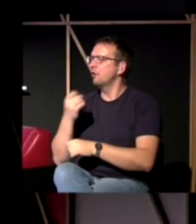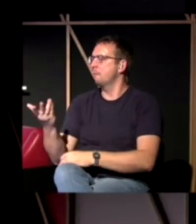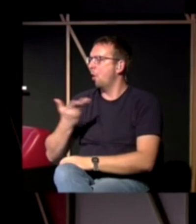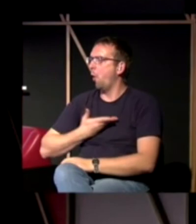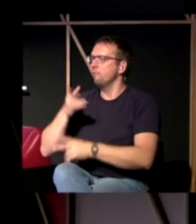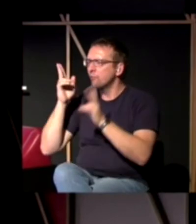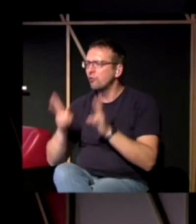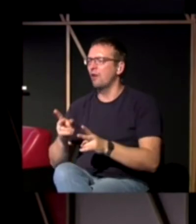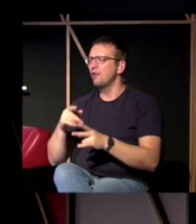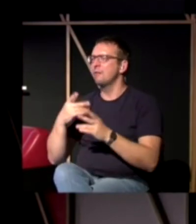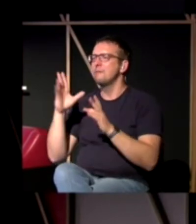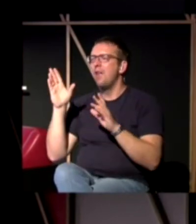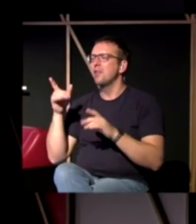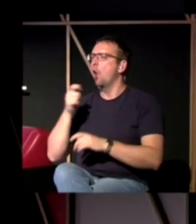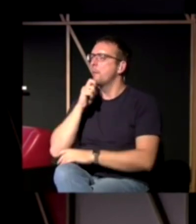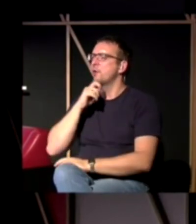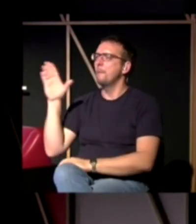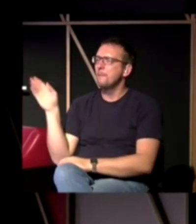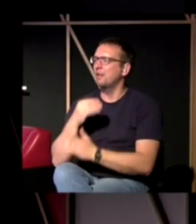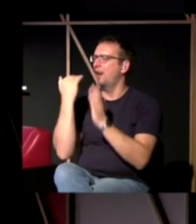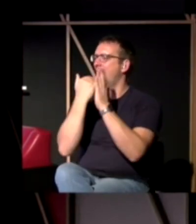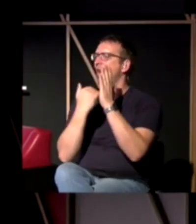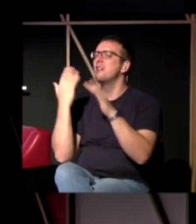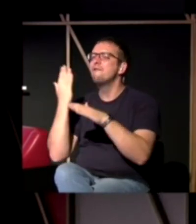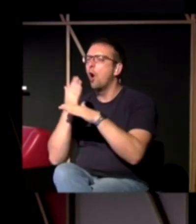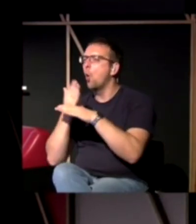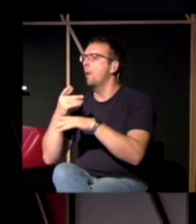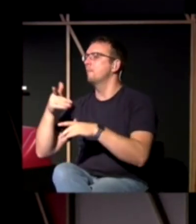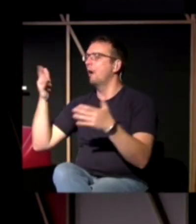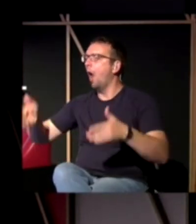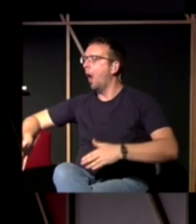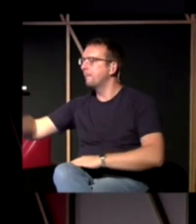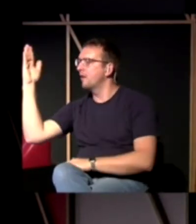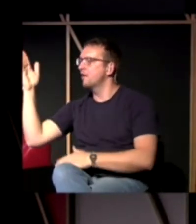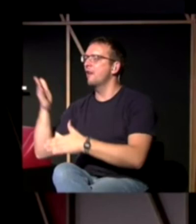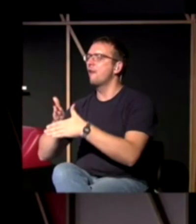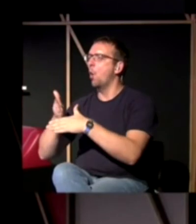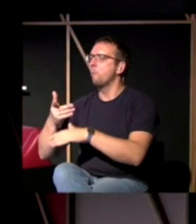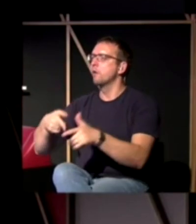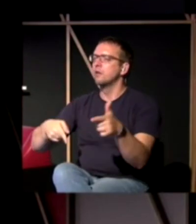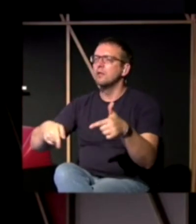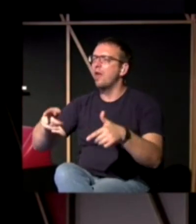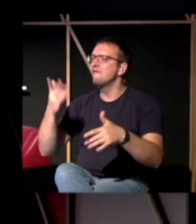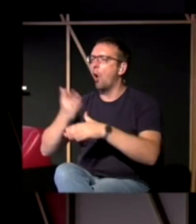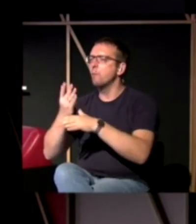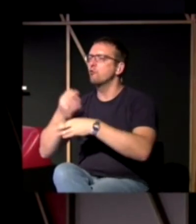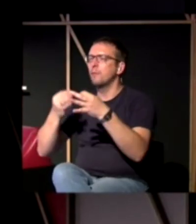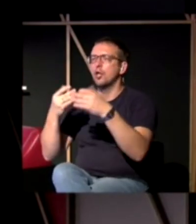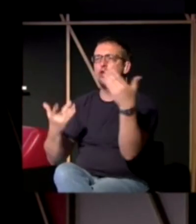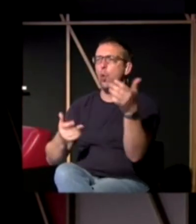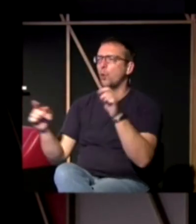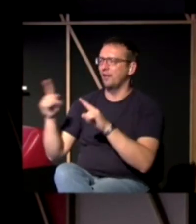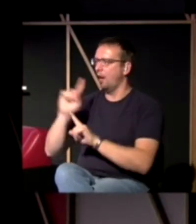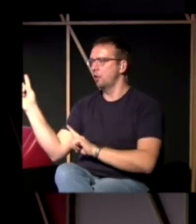main moment that should take our description commentator to another level. We should make aware of